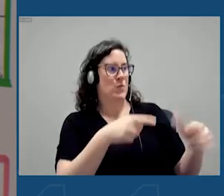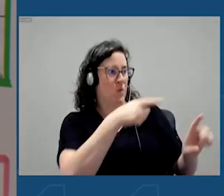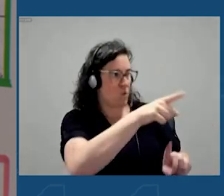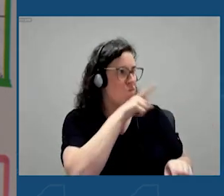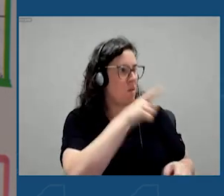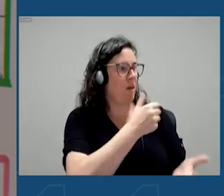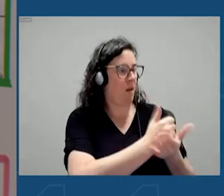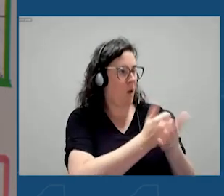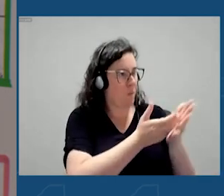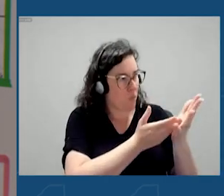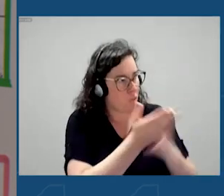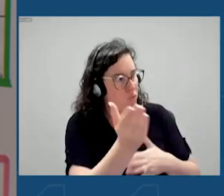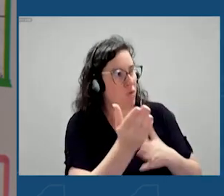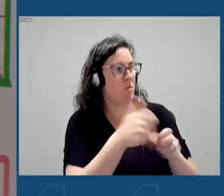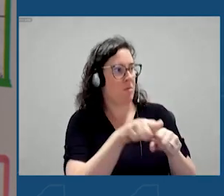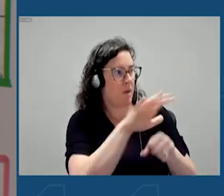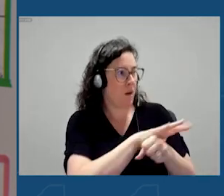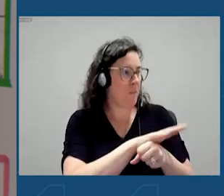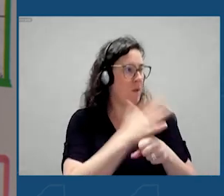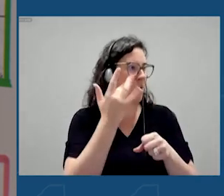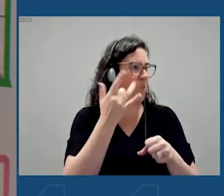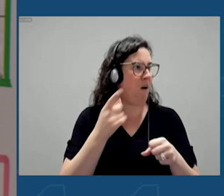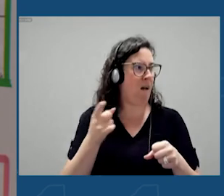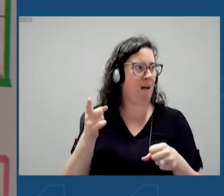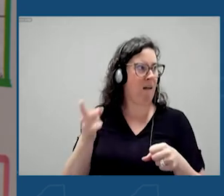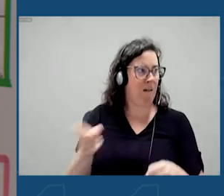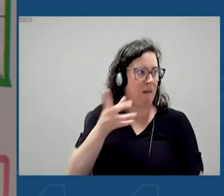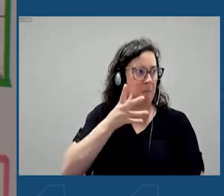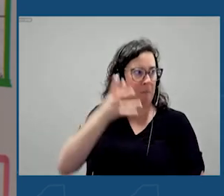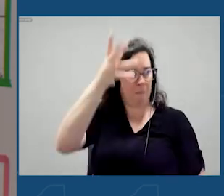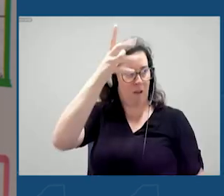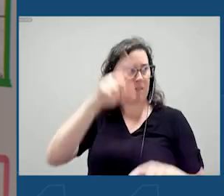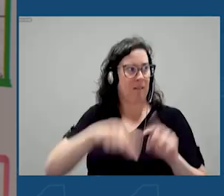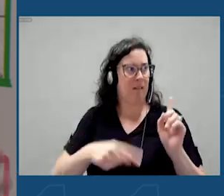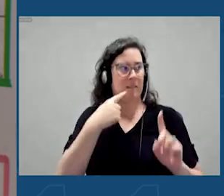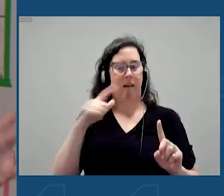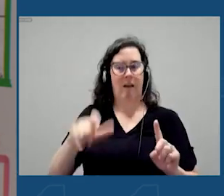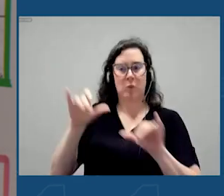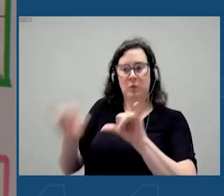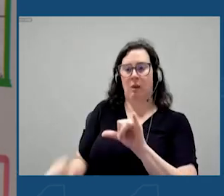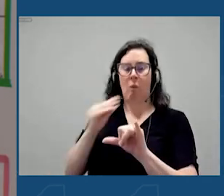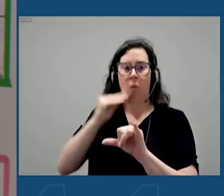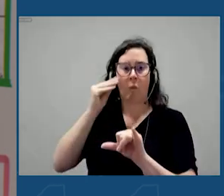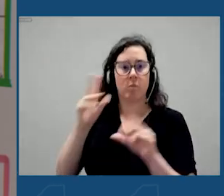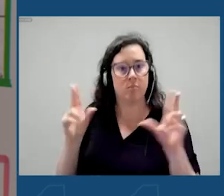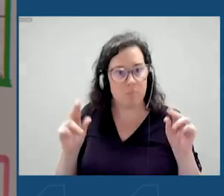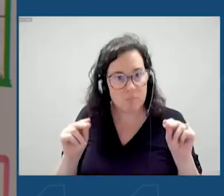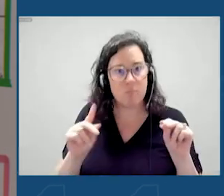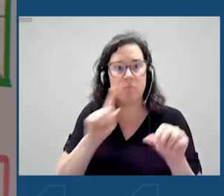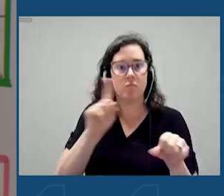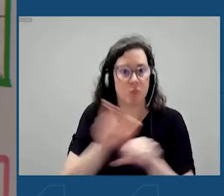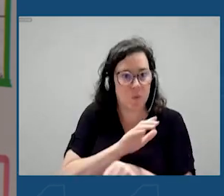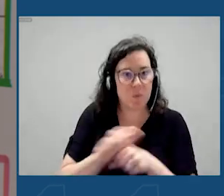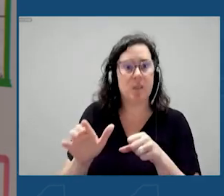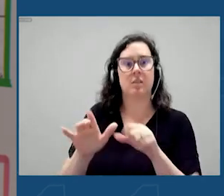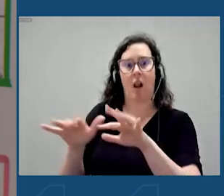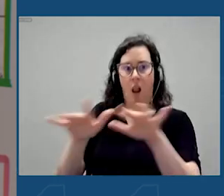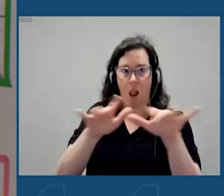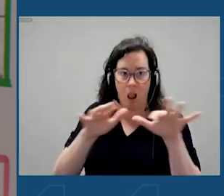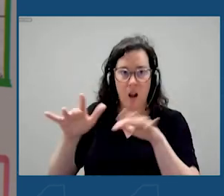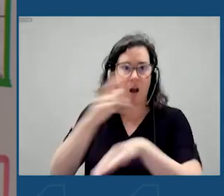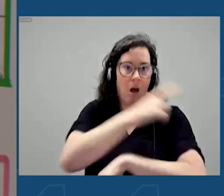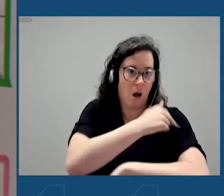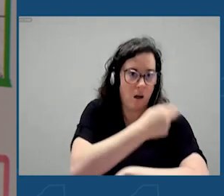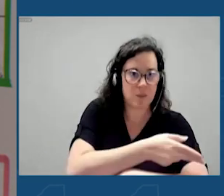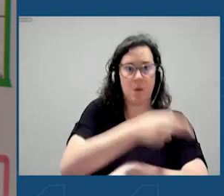pandemic, because their parents didn't have the opportunity to say, I think I'll stay home. They were in New York Presbyterian and other places that you